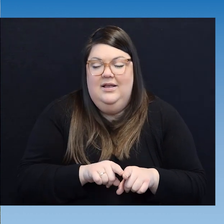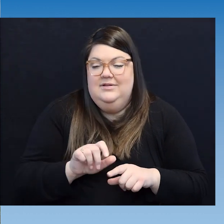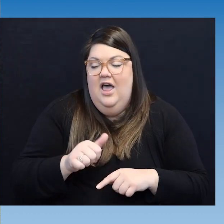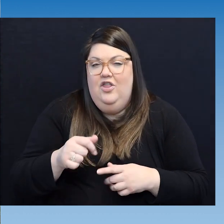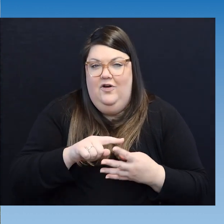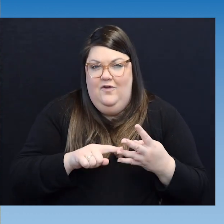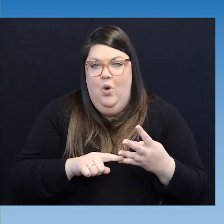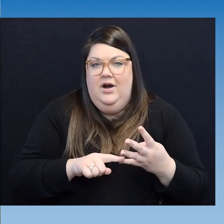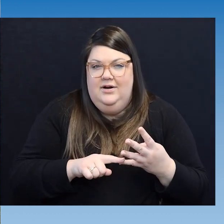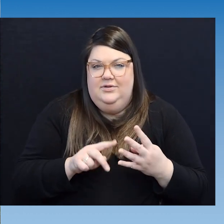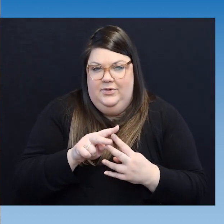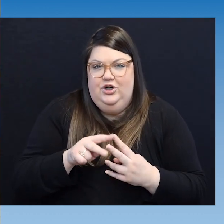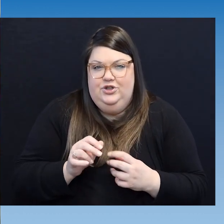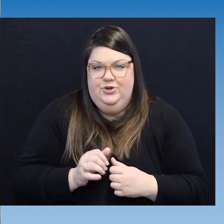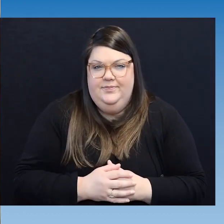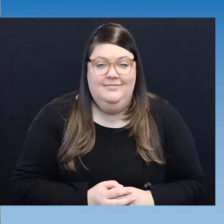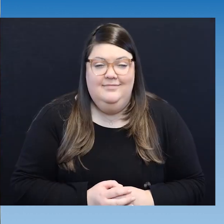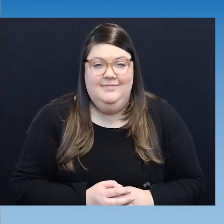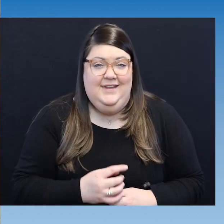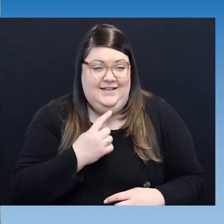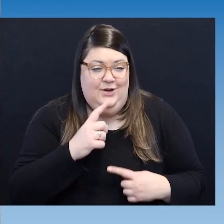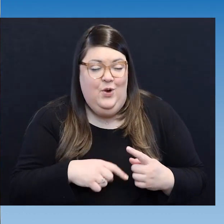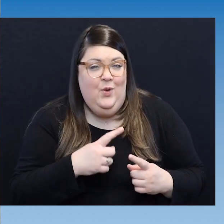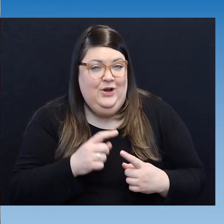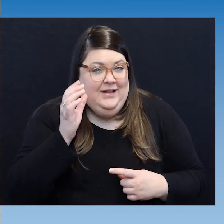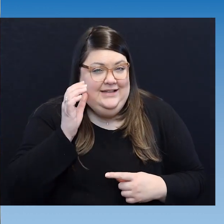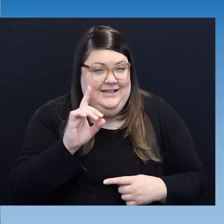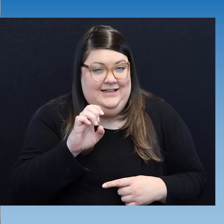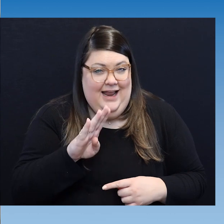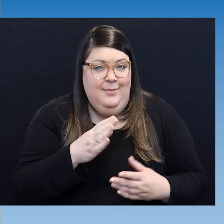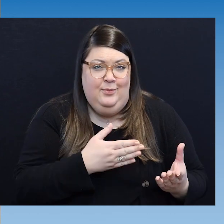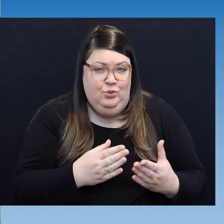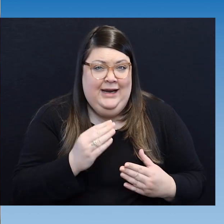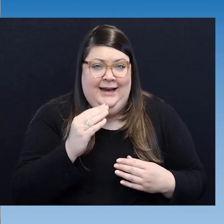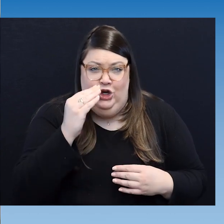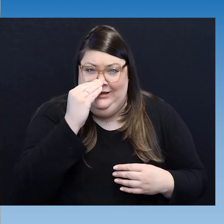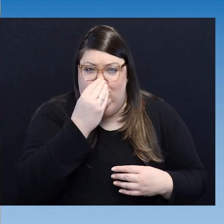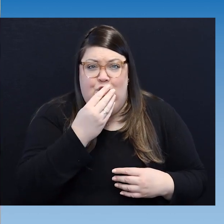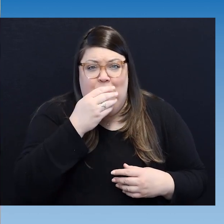of the other ethnographies. I said, when you listen to Deb, just bring your tissue box.